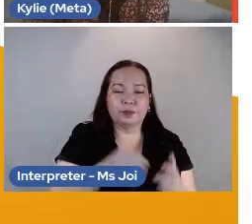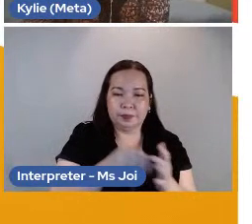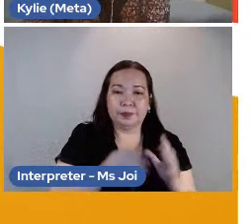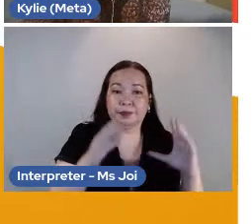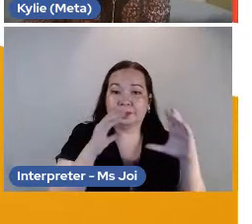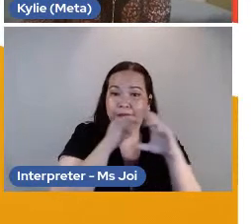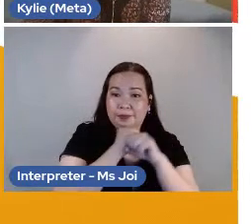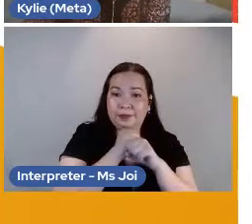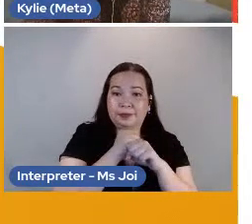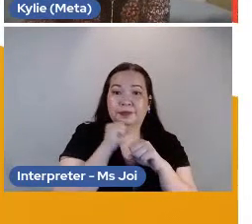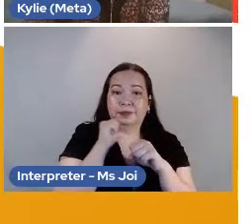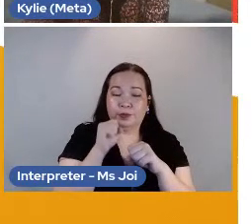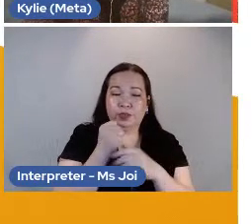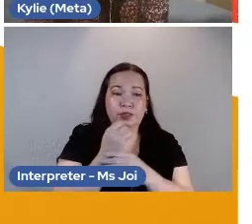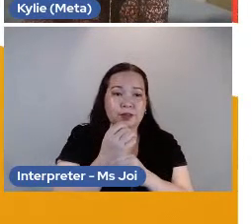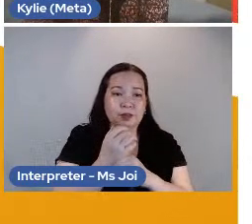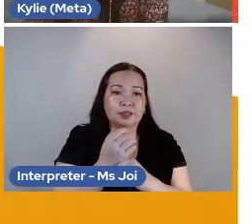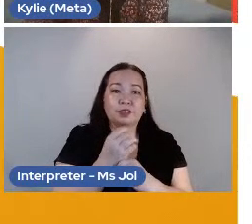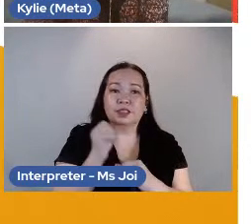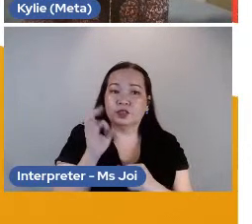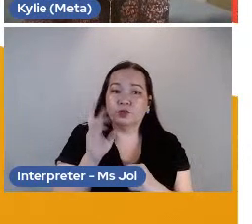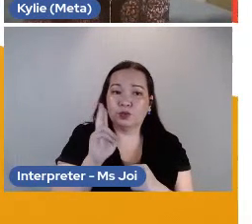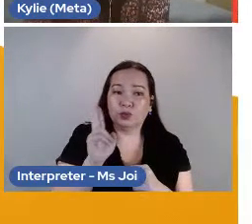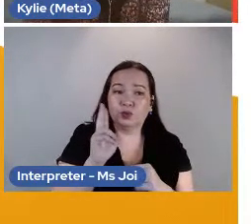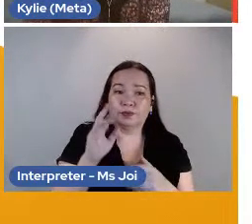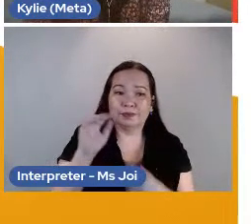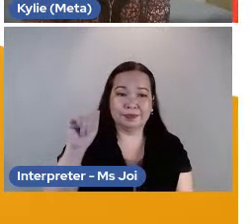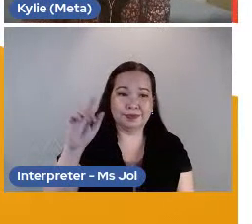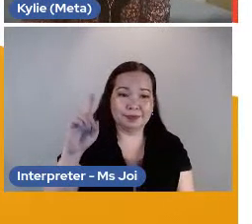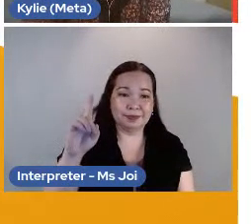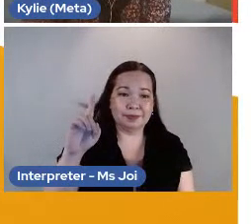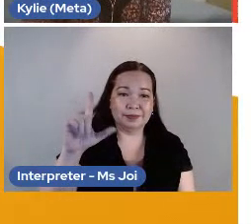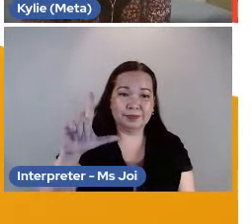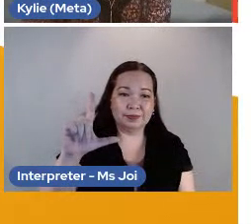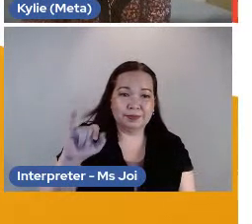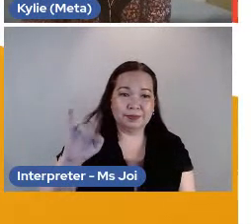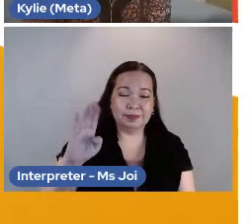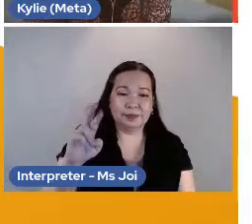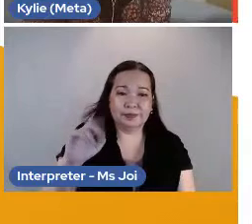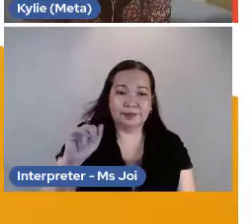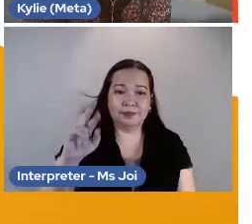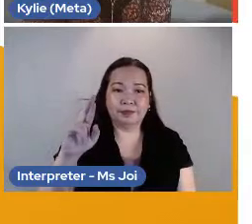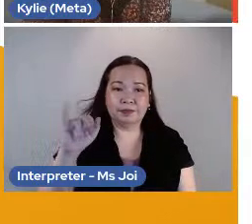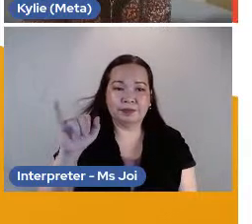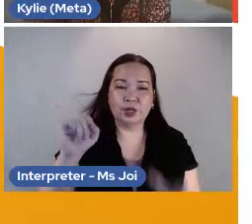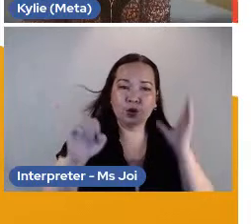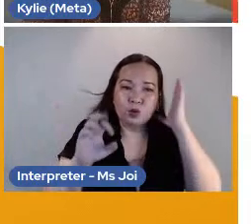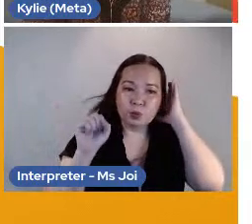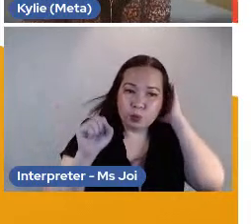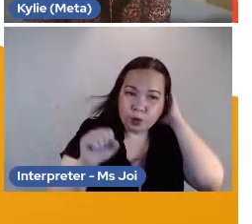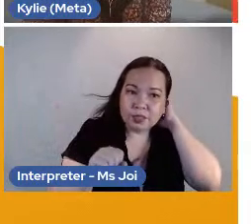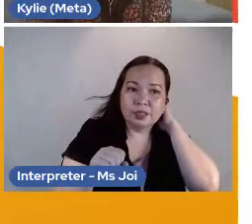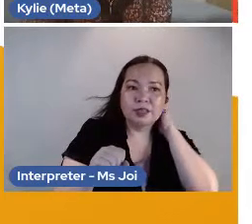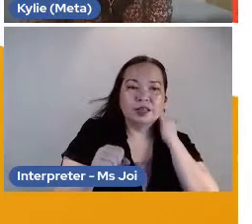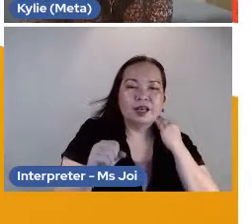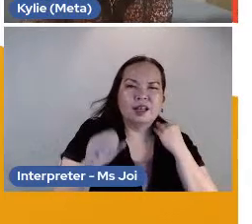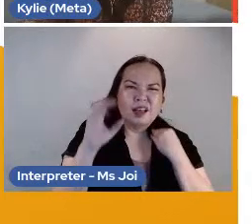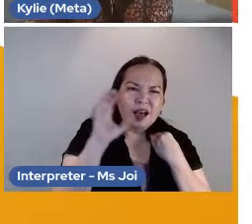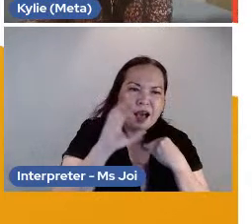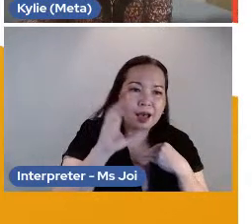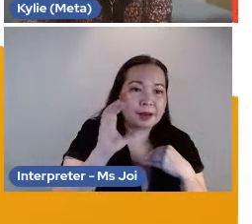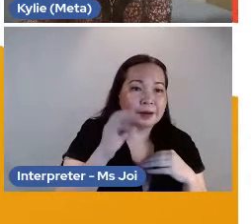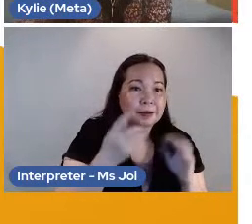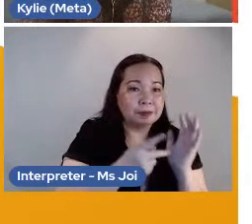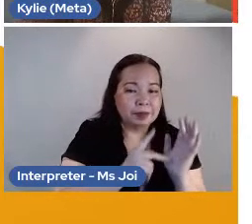either, when you're using the ad library, you can either search for a page, an advertiser, a keyword. You can look at the ad